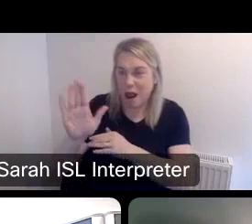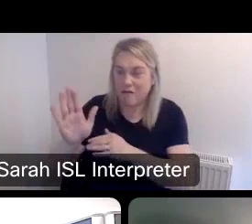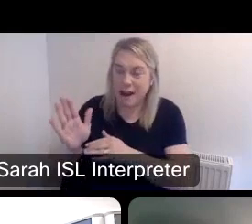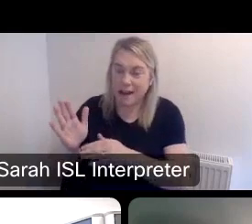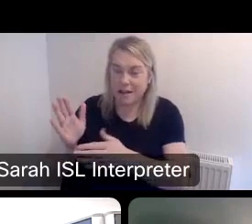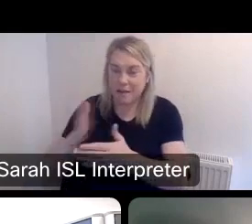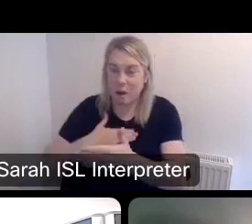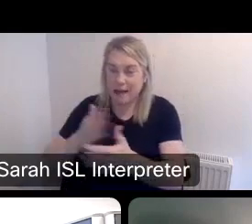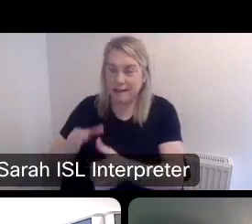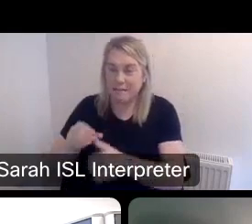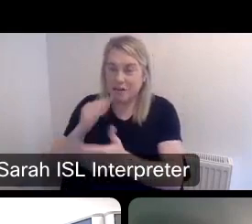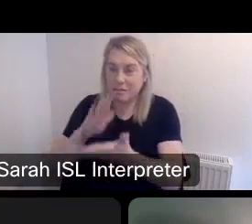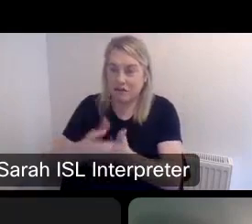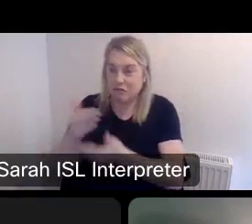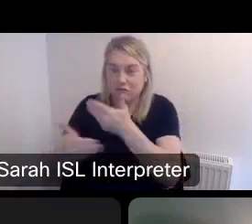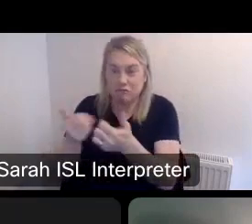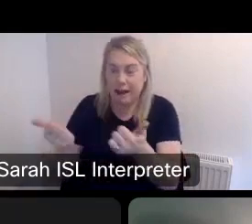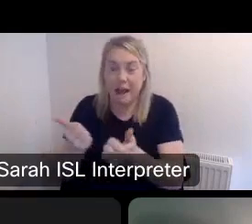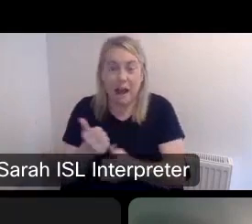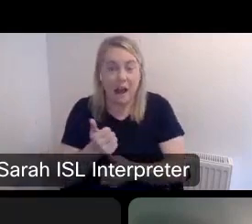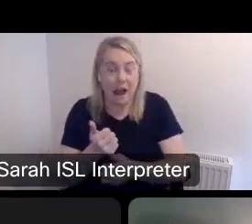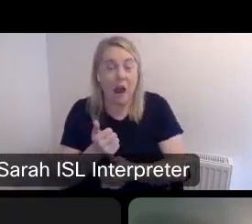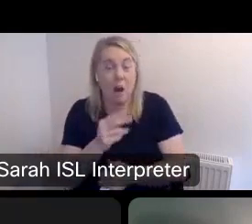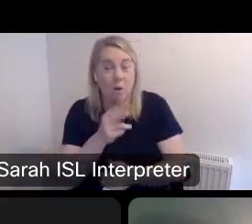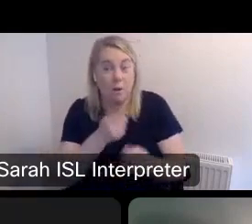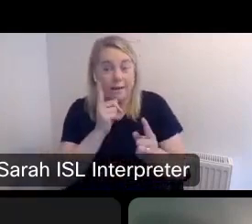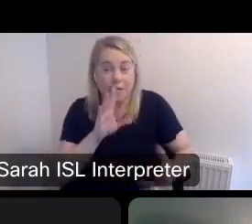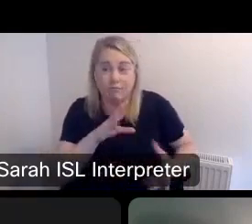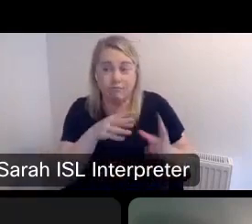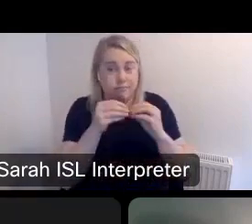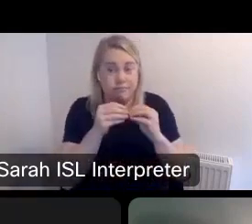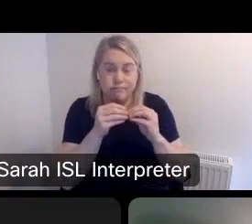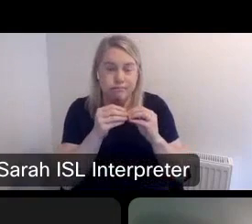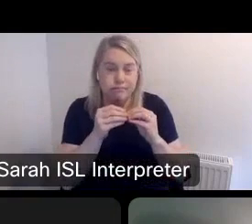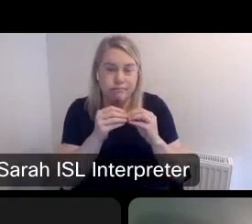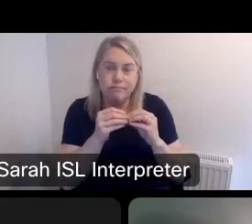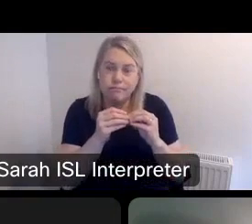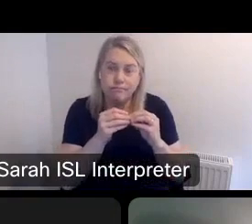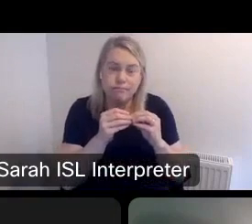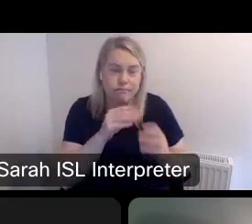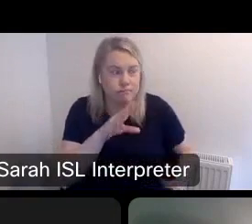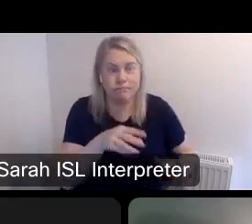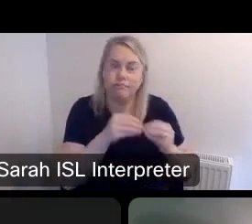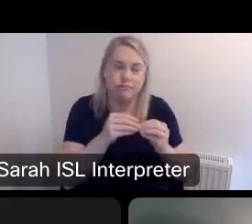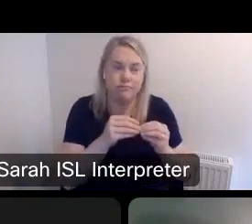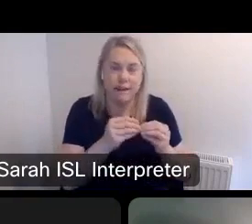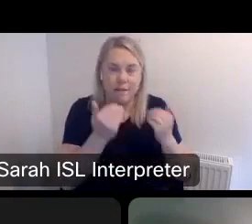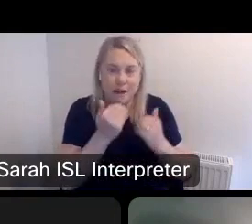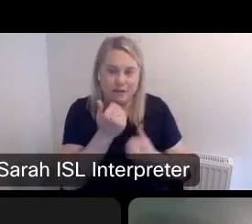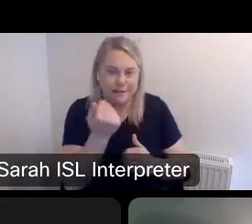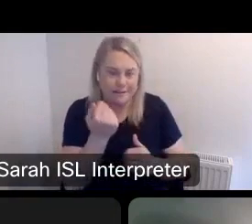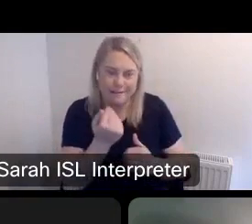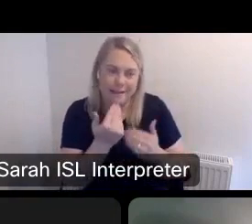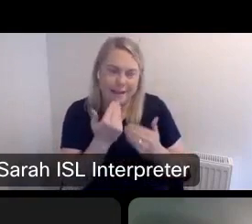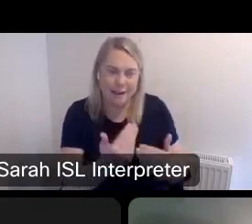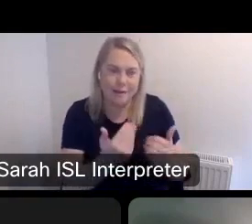any special messages there. Oh no, you've summed it up nicely. You know, much gratitude to our panelists today. I know you're all busy clinicians and